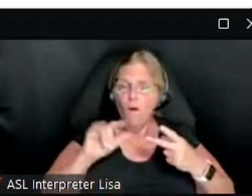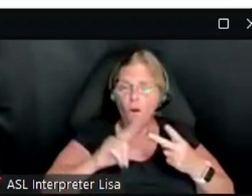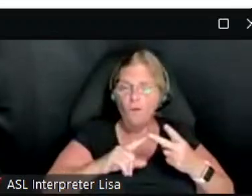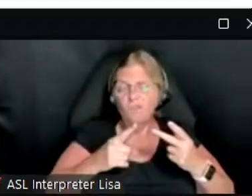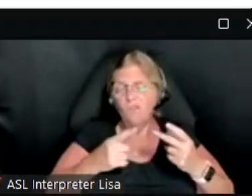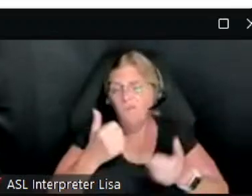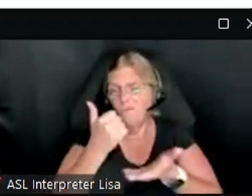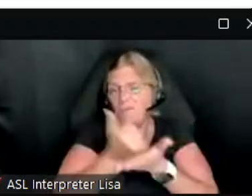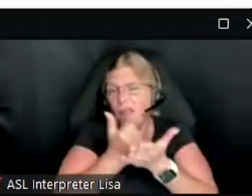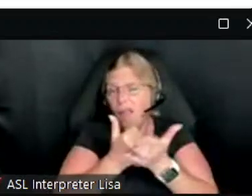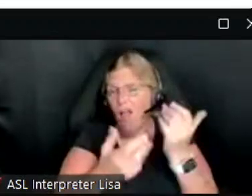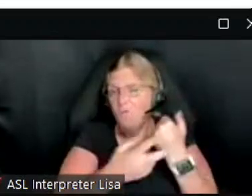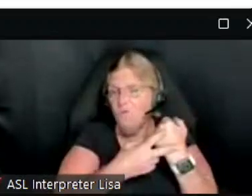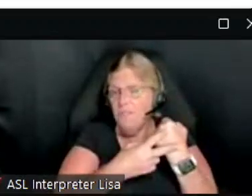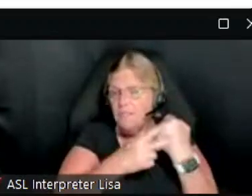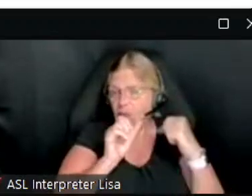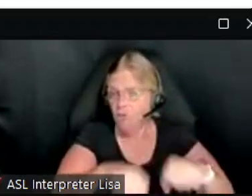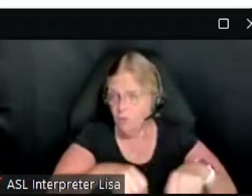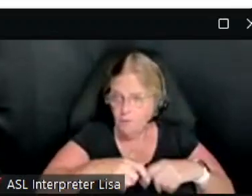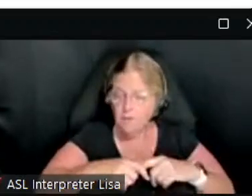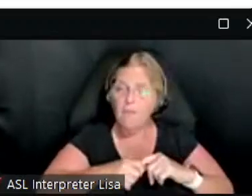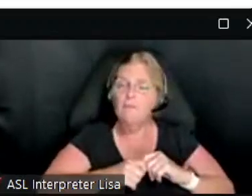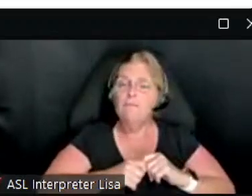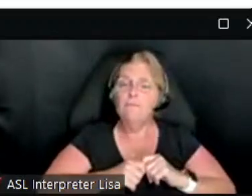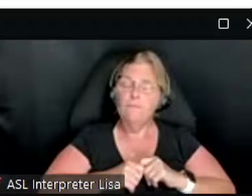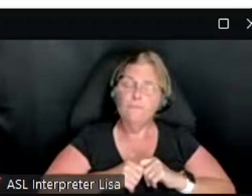retention. Some of the